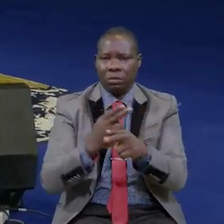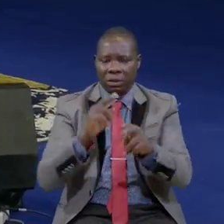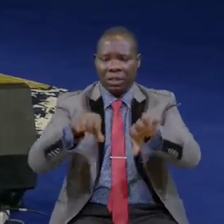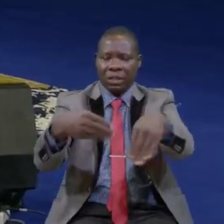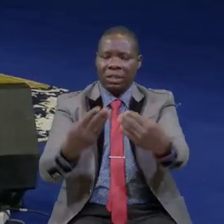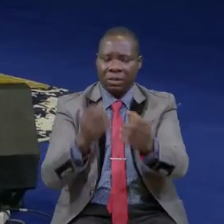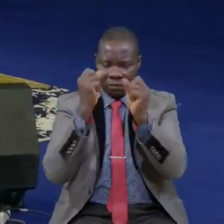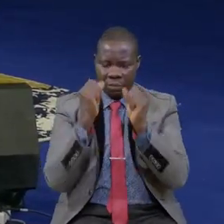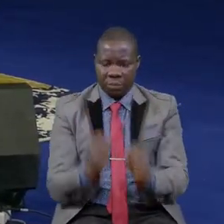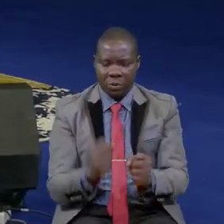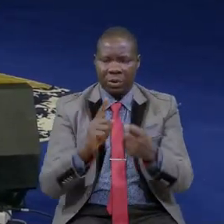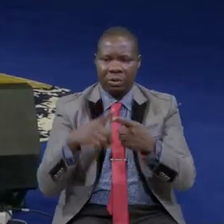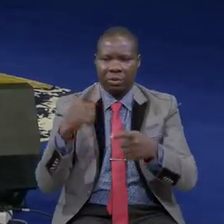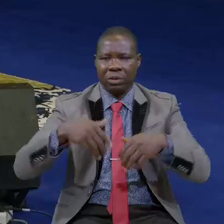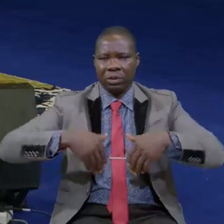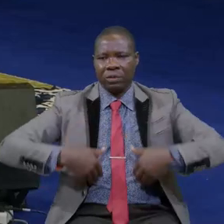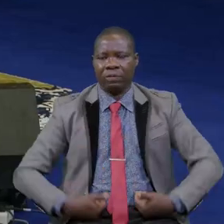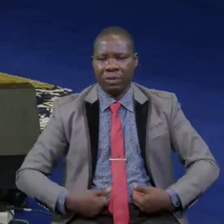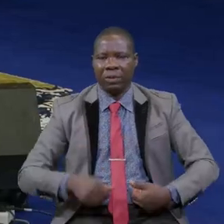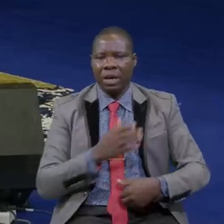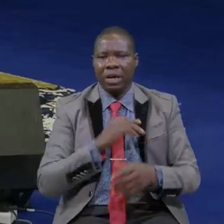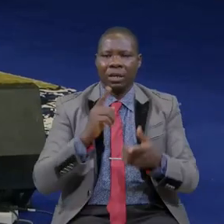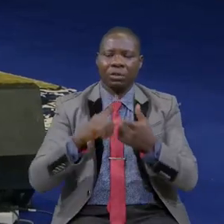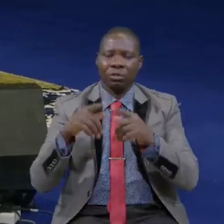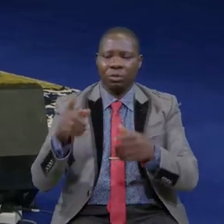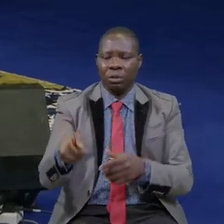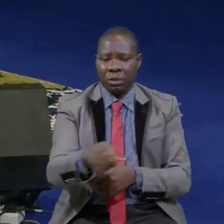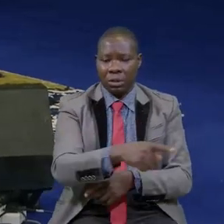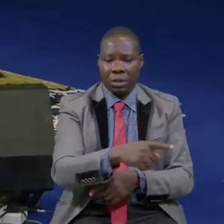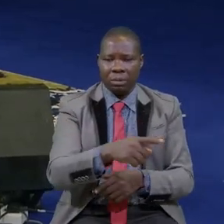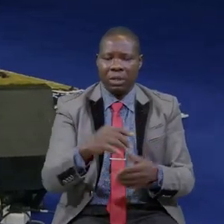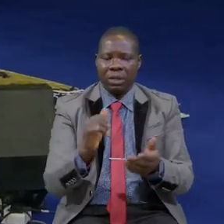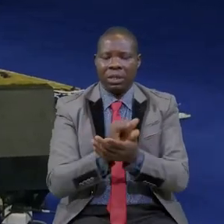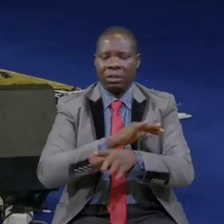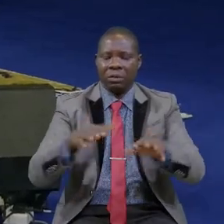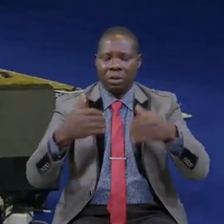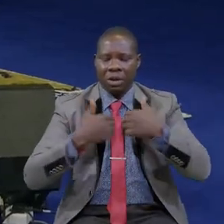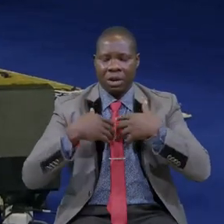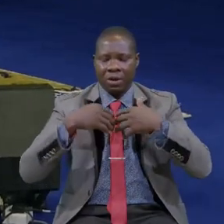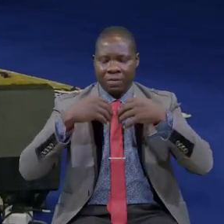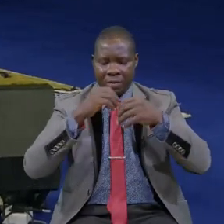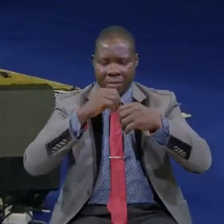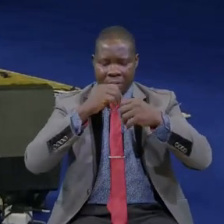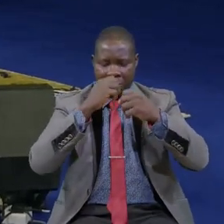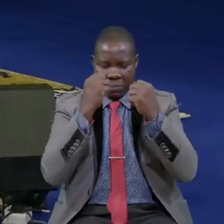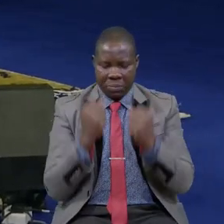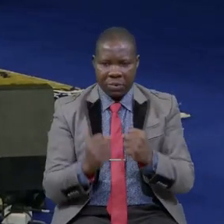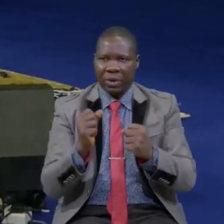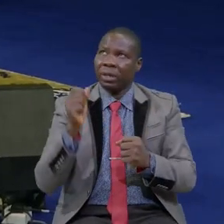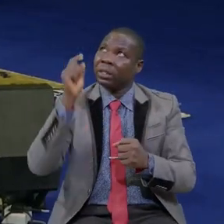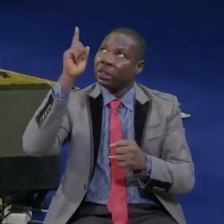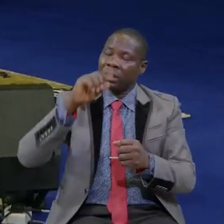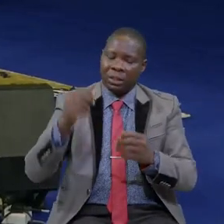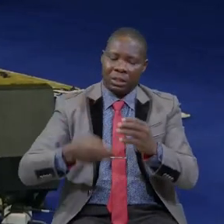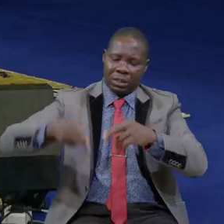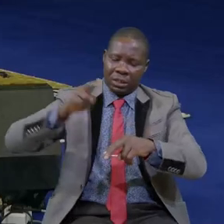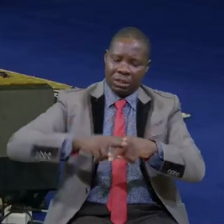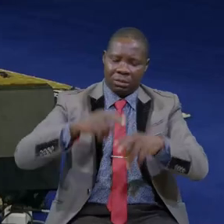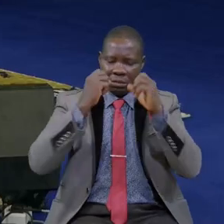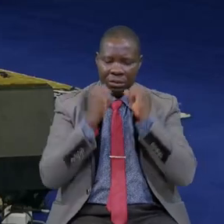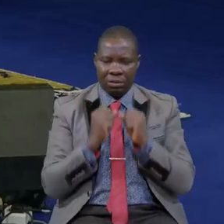to the faith and to them that have no might he increases strength look at